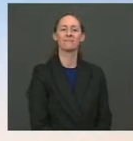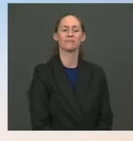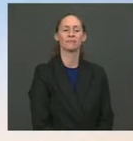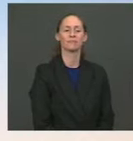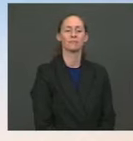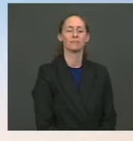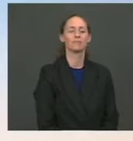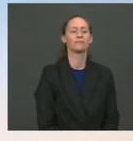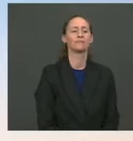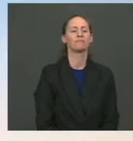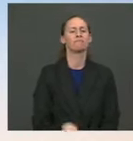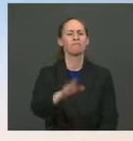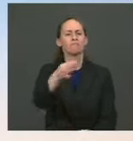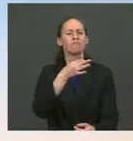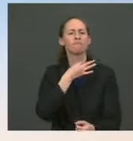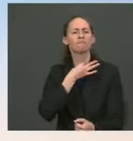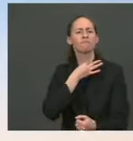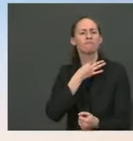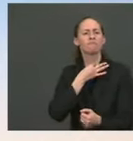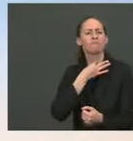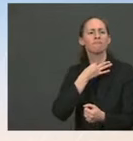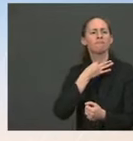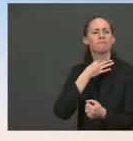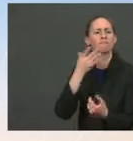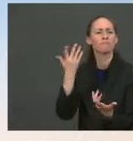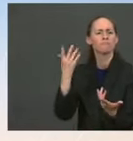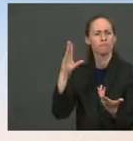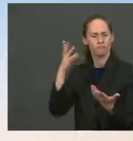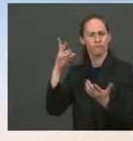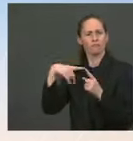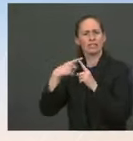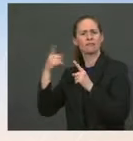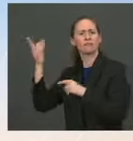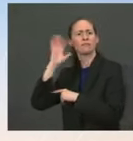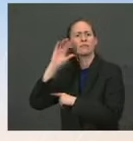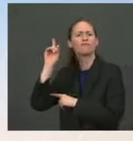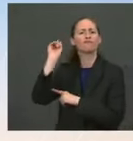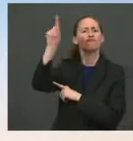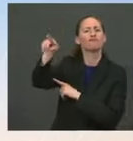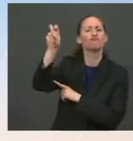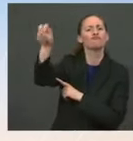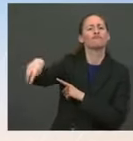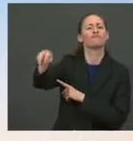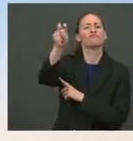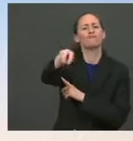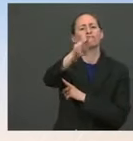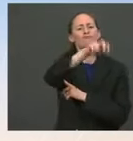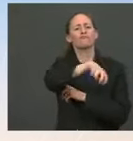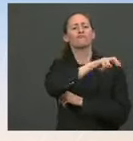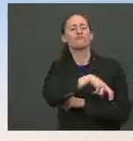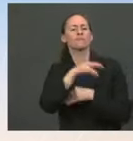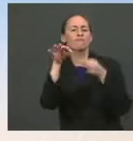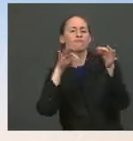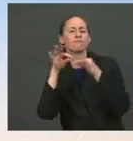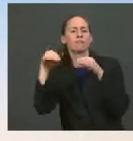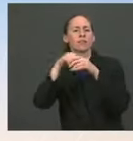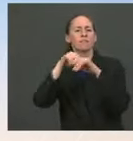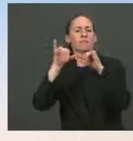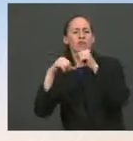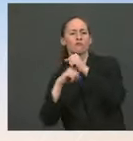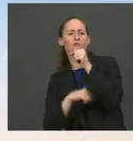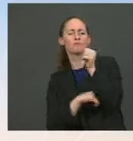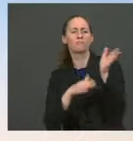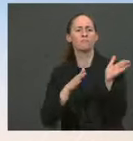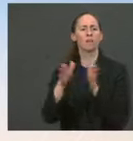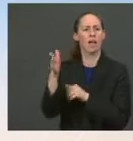on something like a sales tour of his infrastructure plan, where he goes matters and sends a message. So can you talk about why specifically the port of Baltimore was